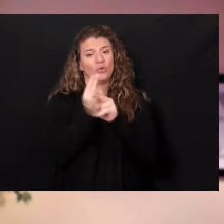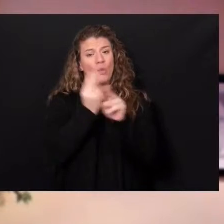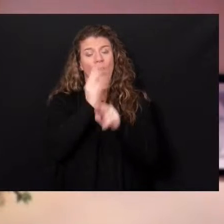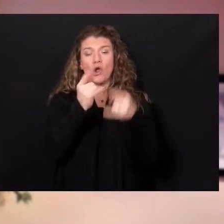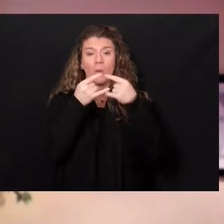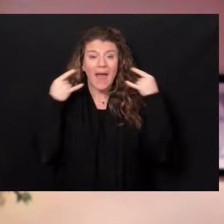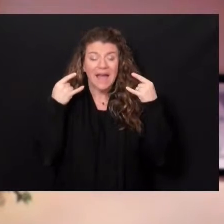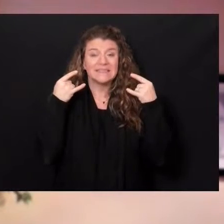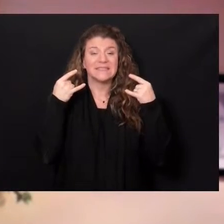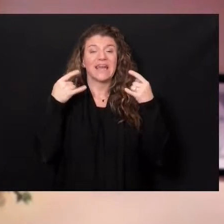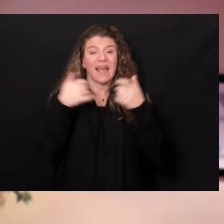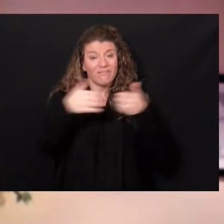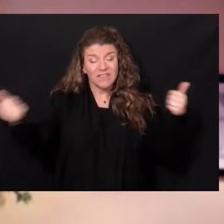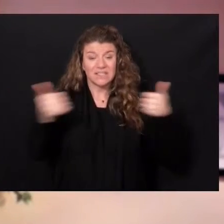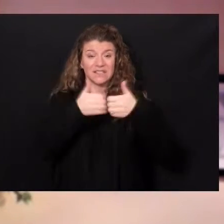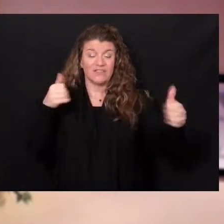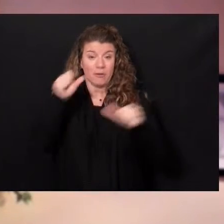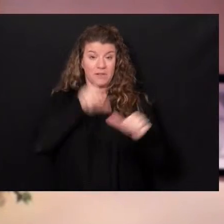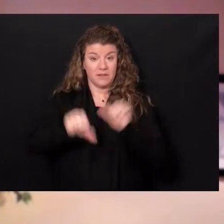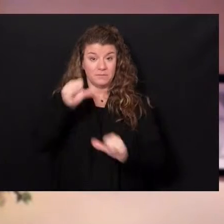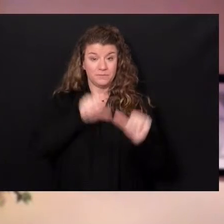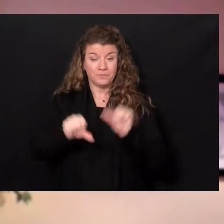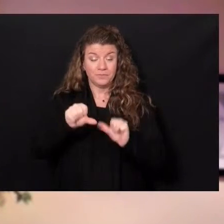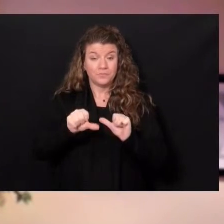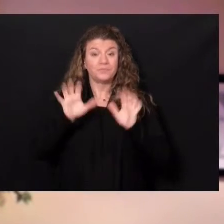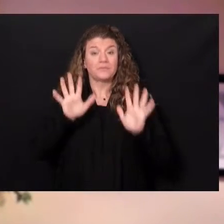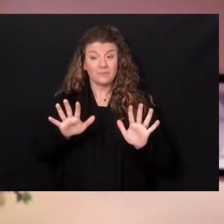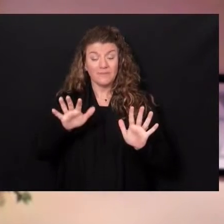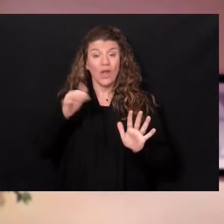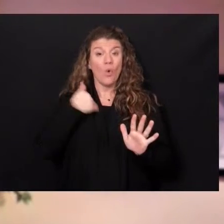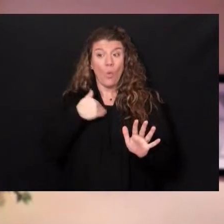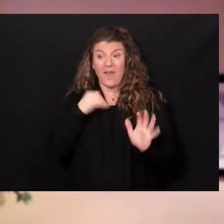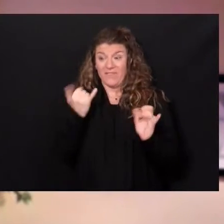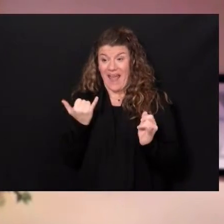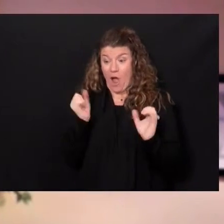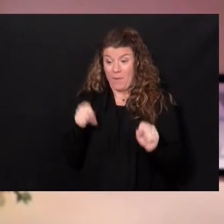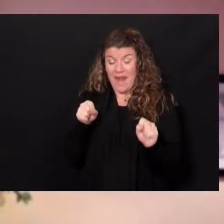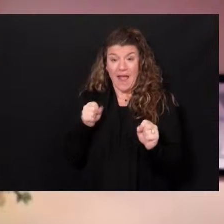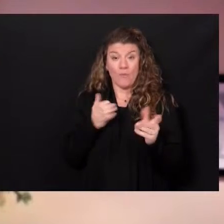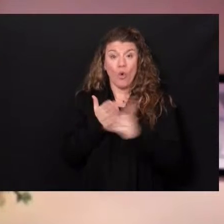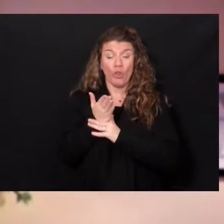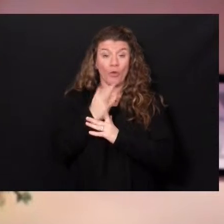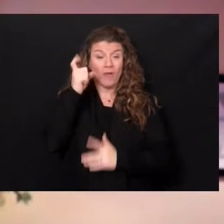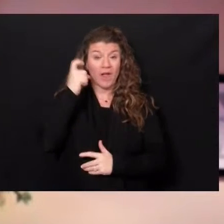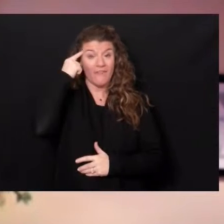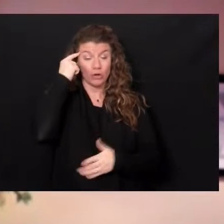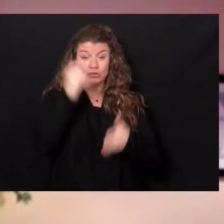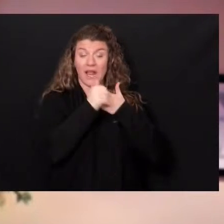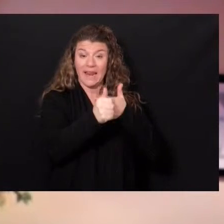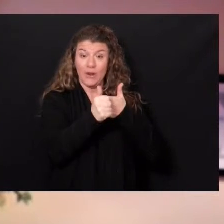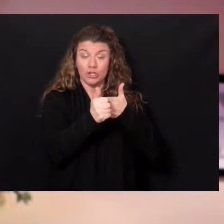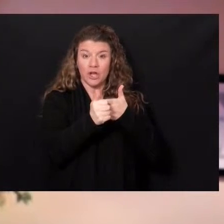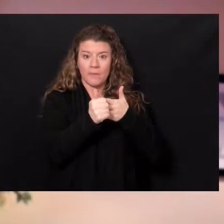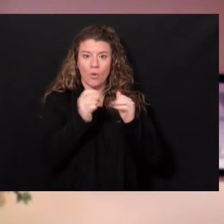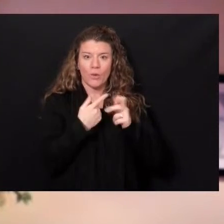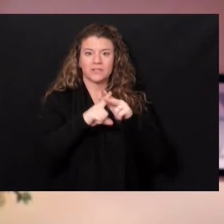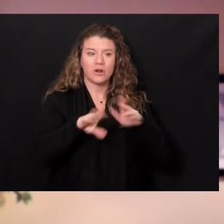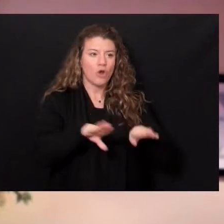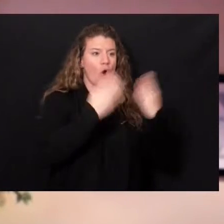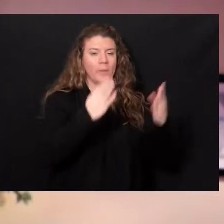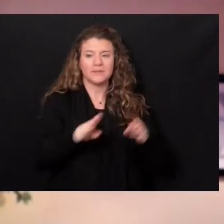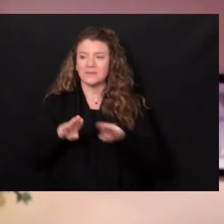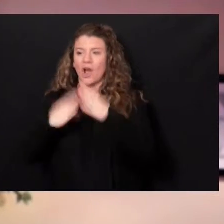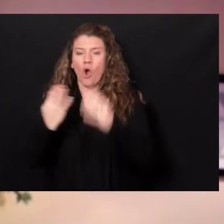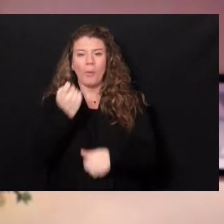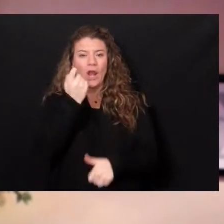and physically distance. Even though we've been able, through the governor's leadership, to start to open up certain